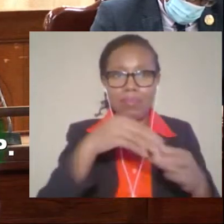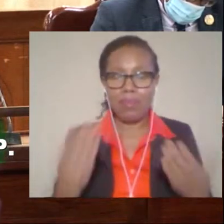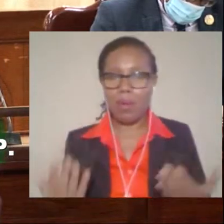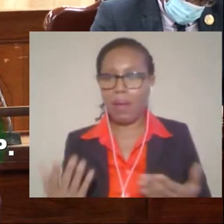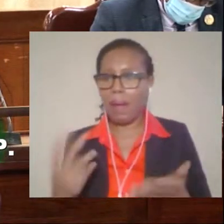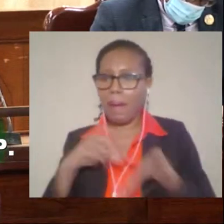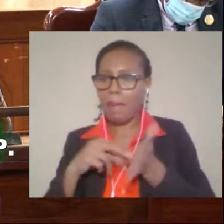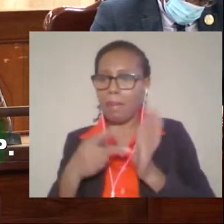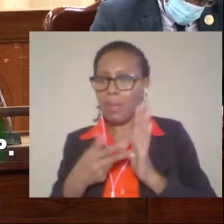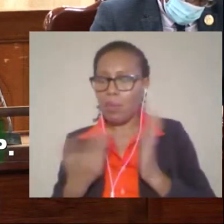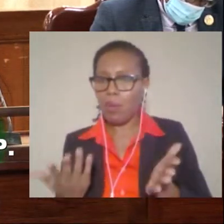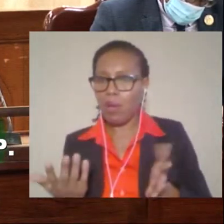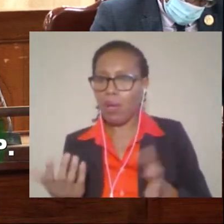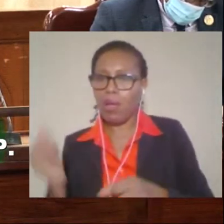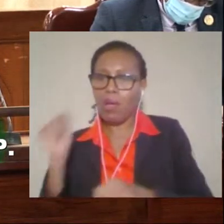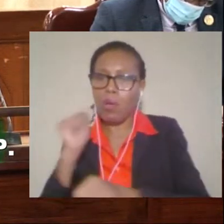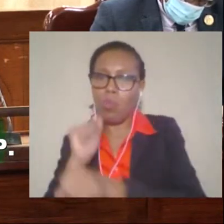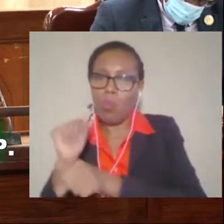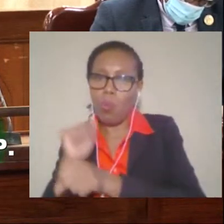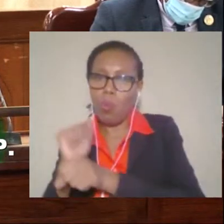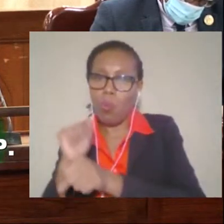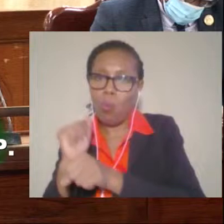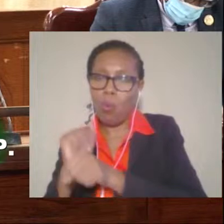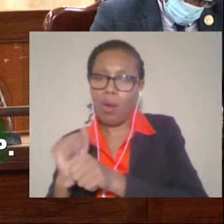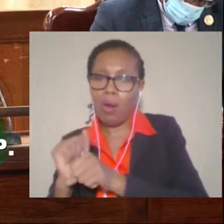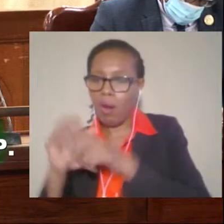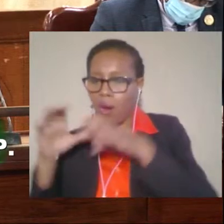market numbers.